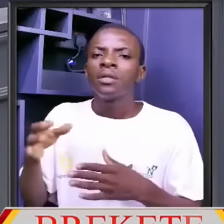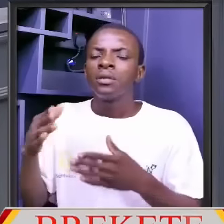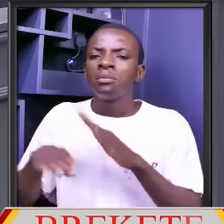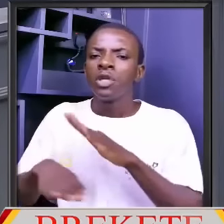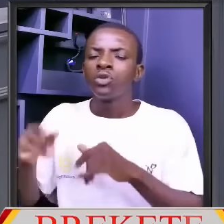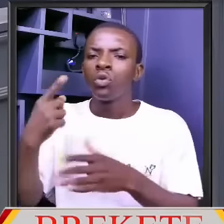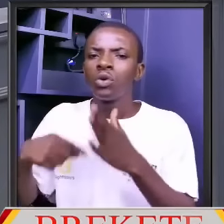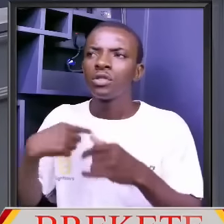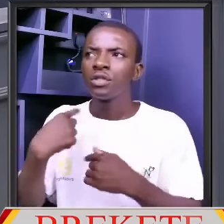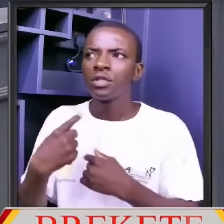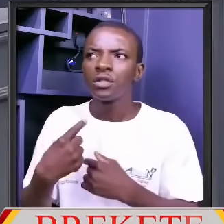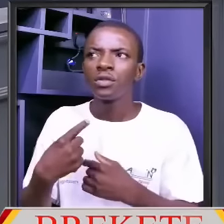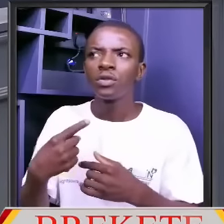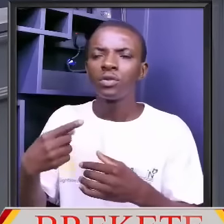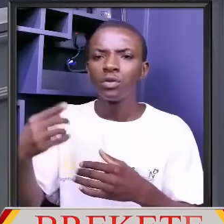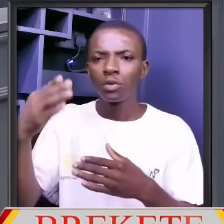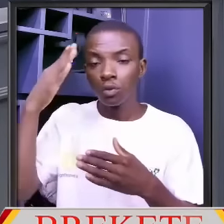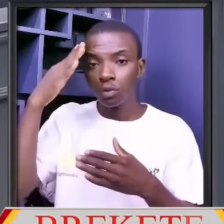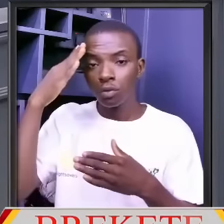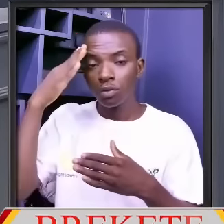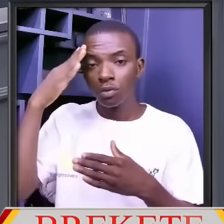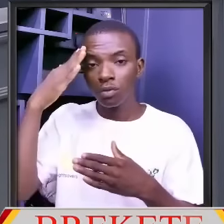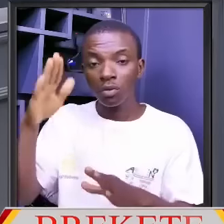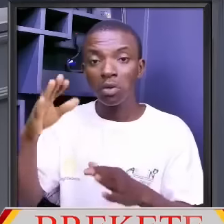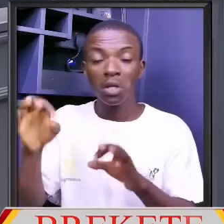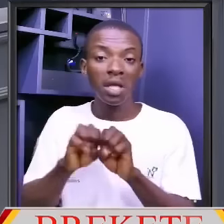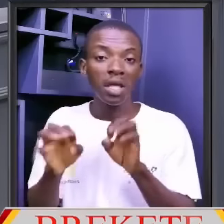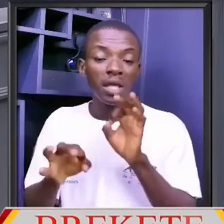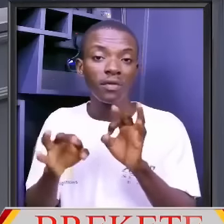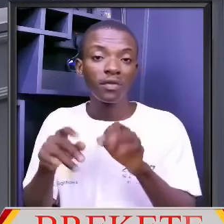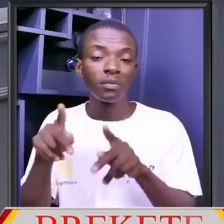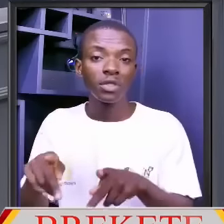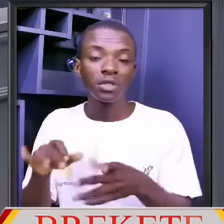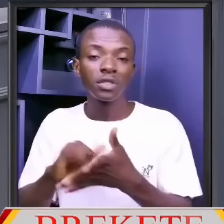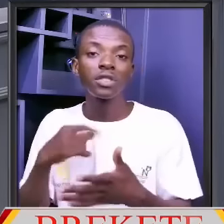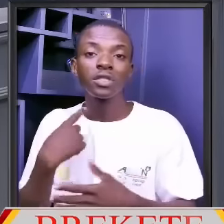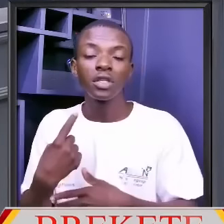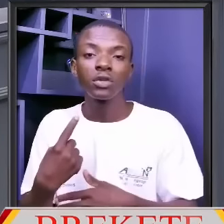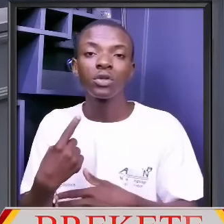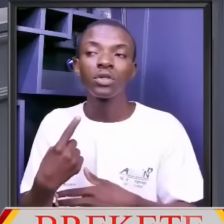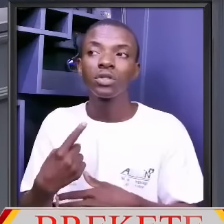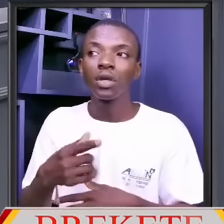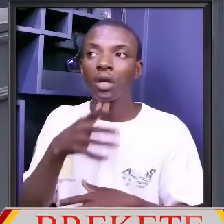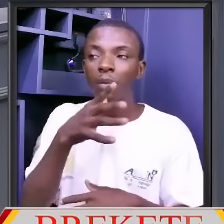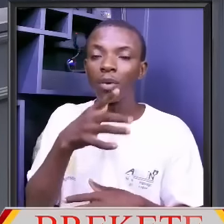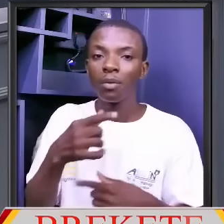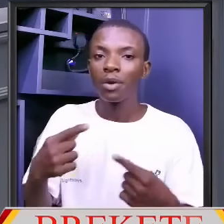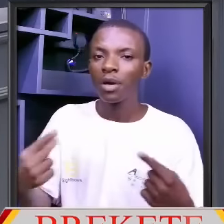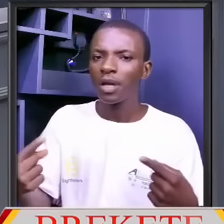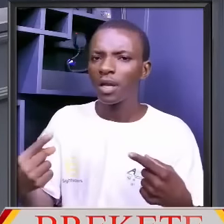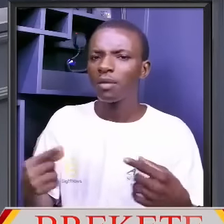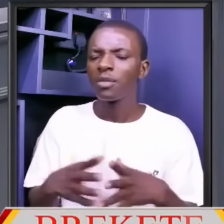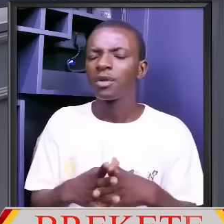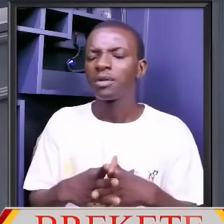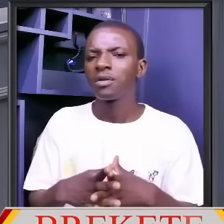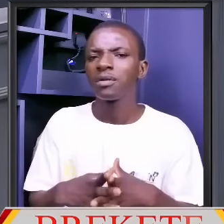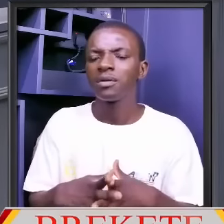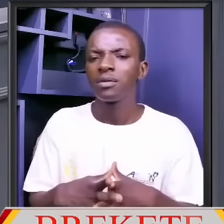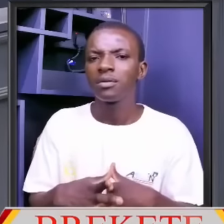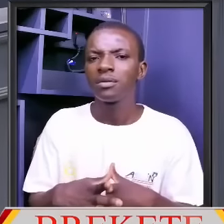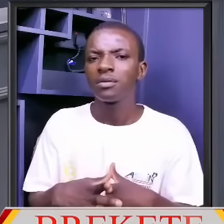Based on waiting, they tell you. You don't know whether this person, where they tell you, say, na your mama enemy.